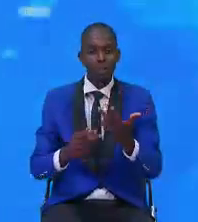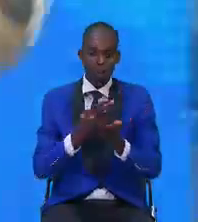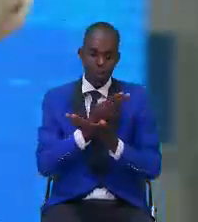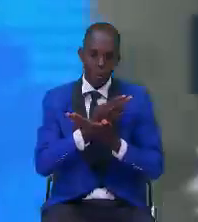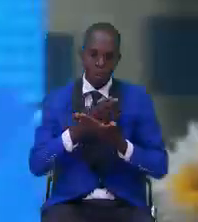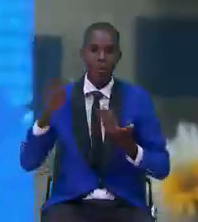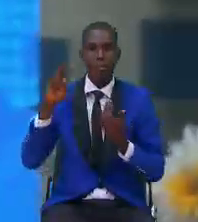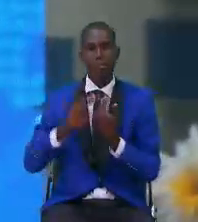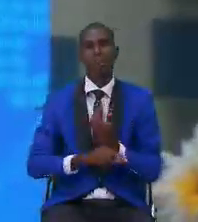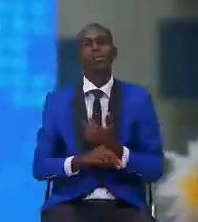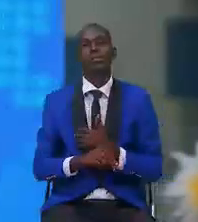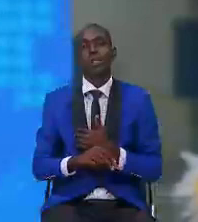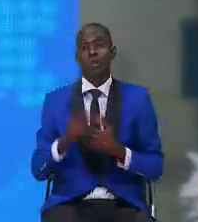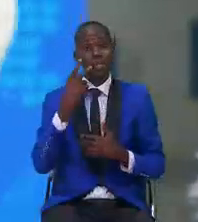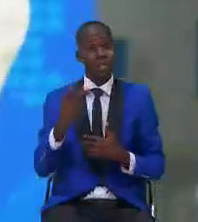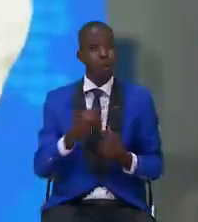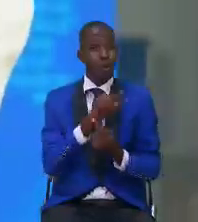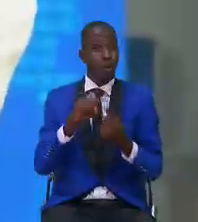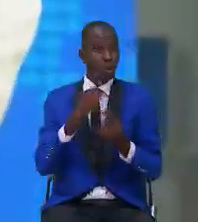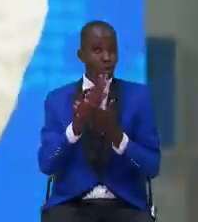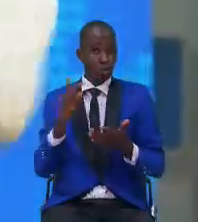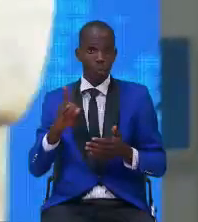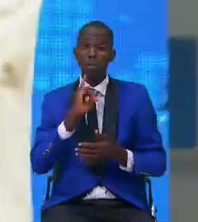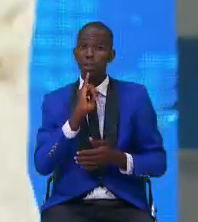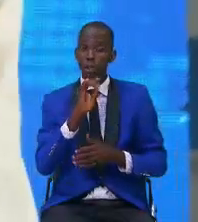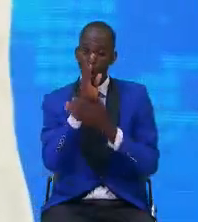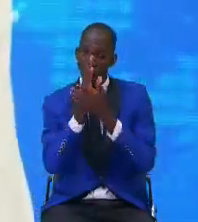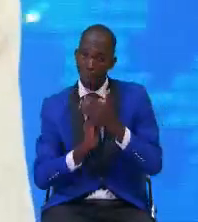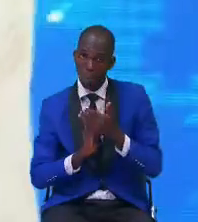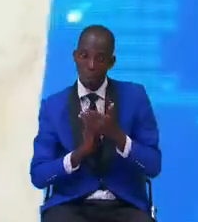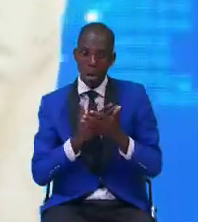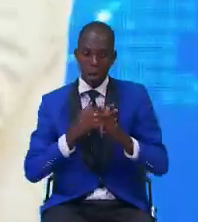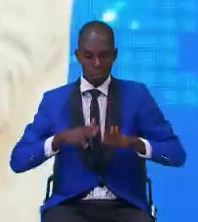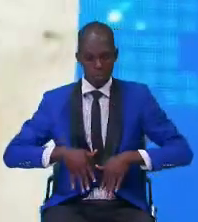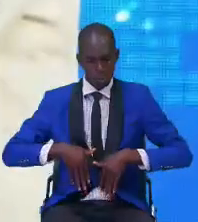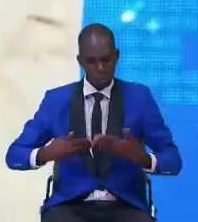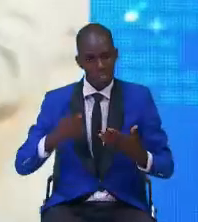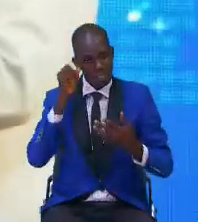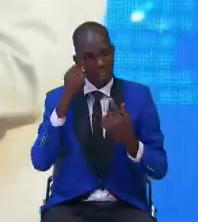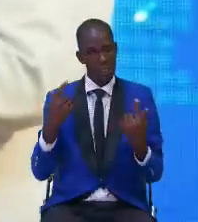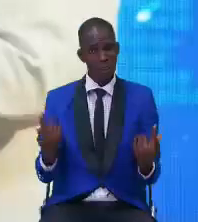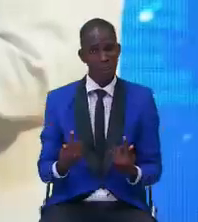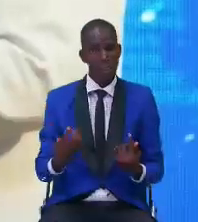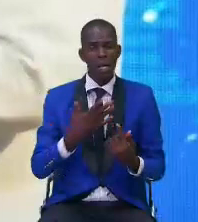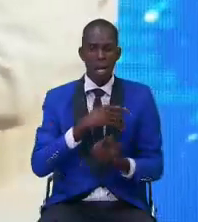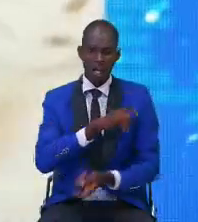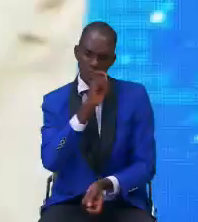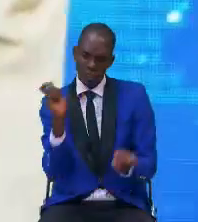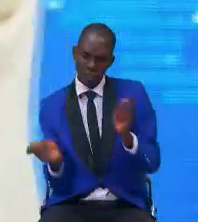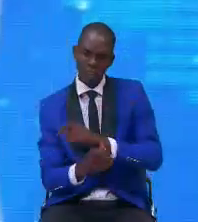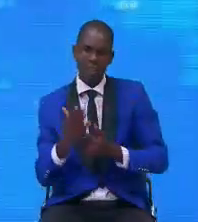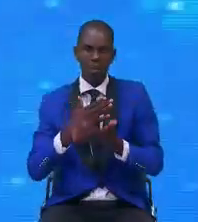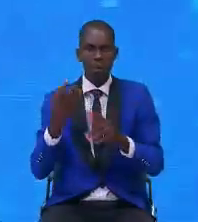in. You see, when somebody is humble and he confesses his sin and he turns away from the